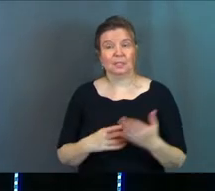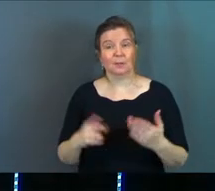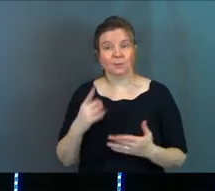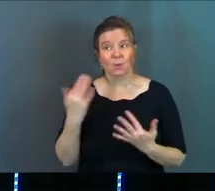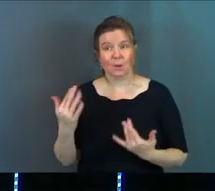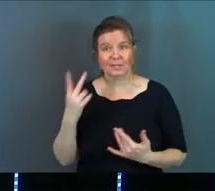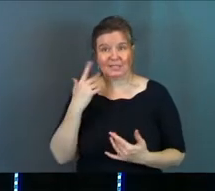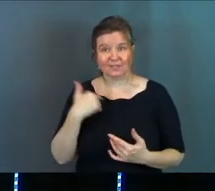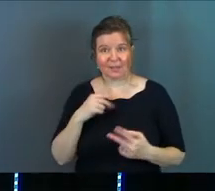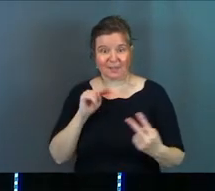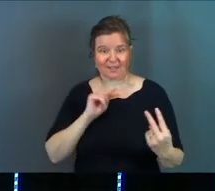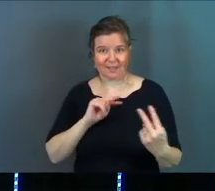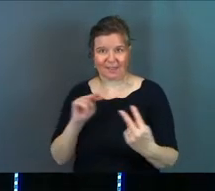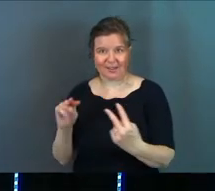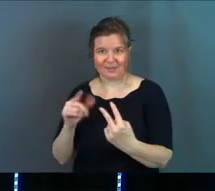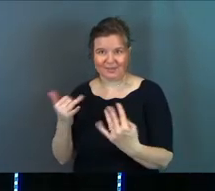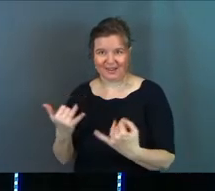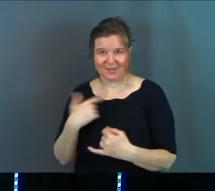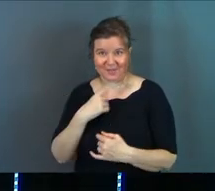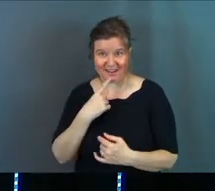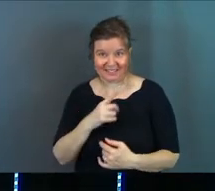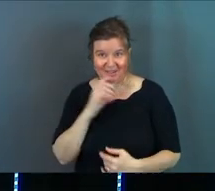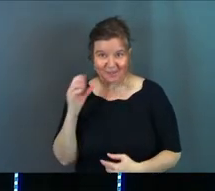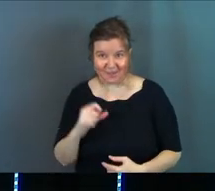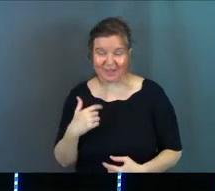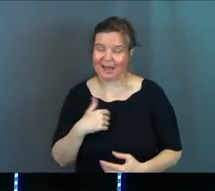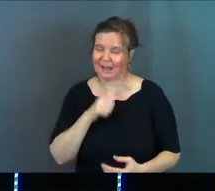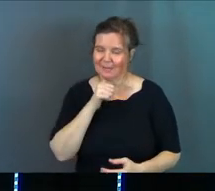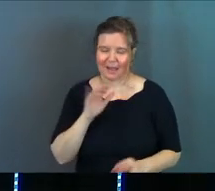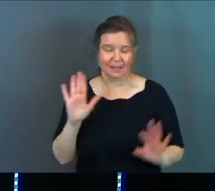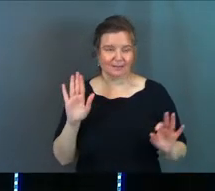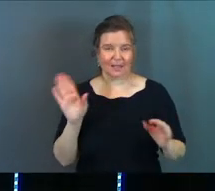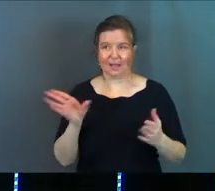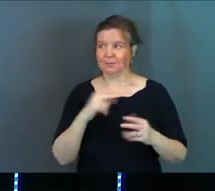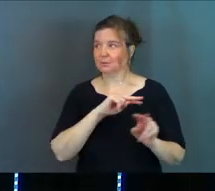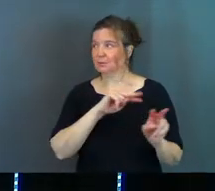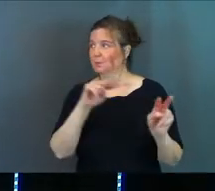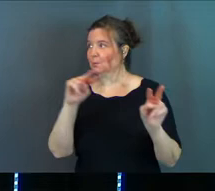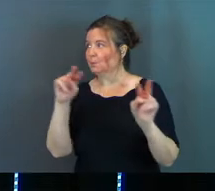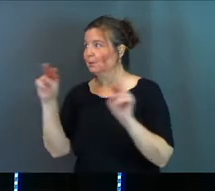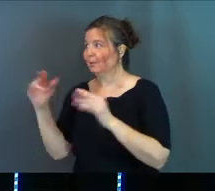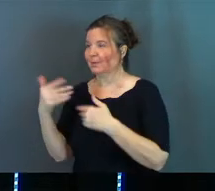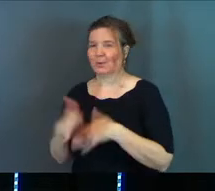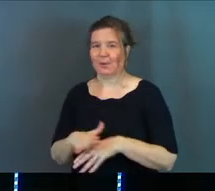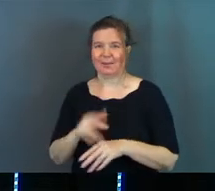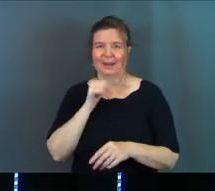of you are waiting to see if I make eye contact with you right now when I say old, and I am not. I'm sweeping the room.